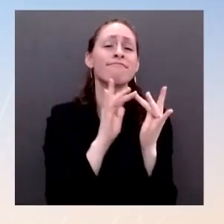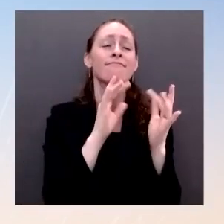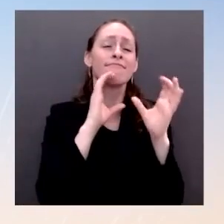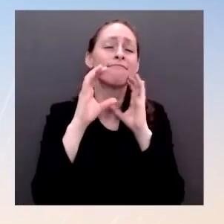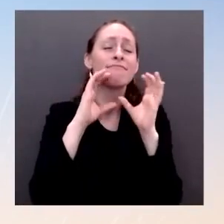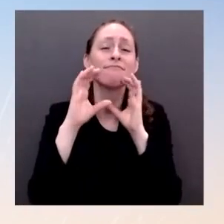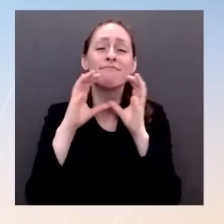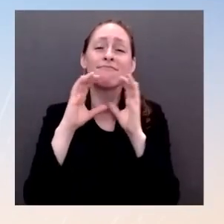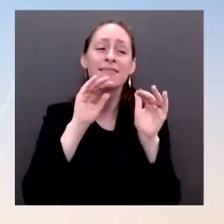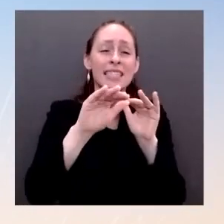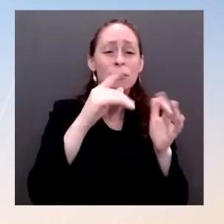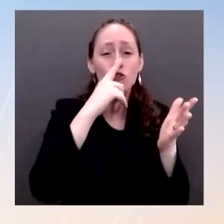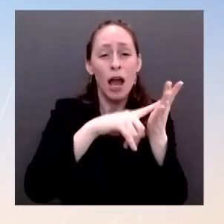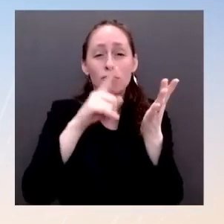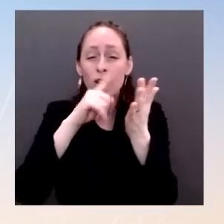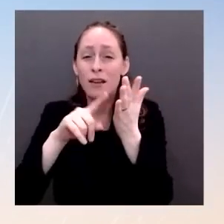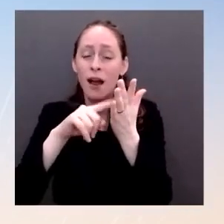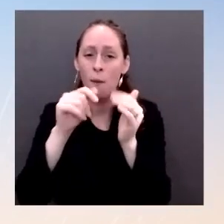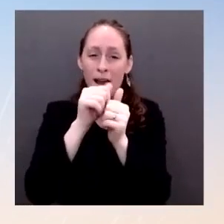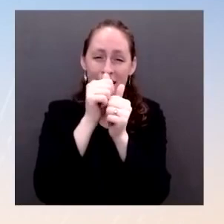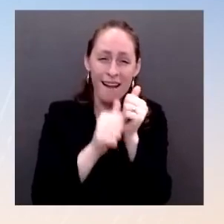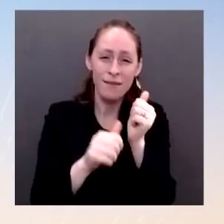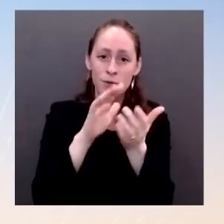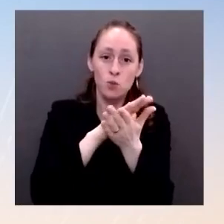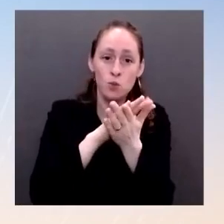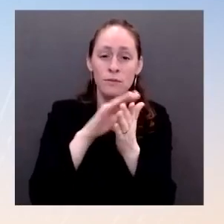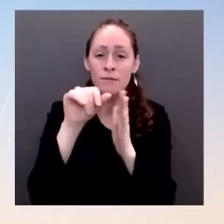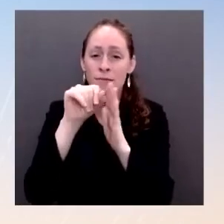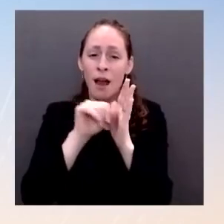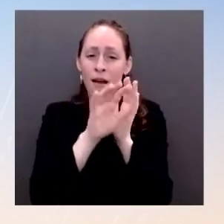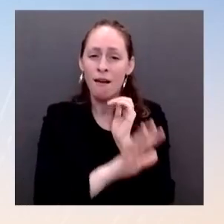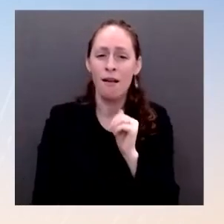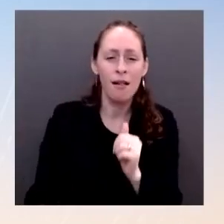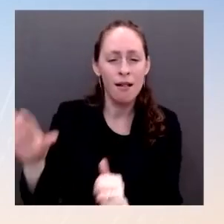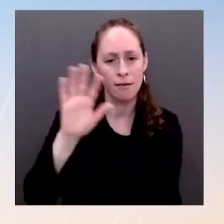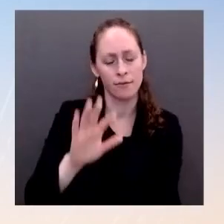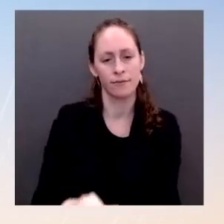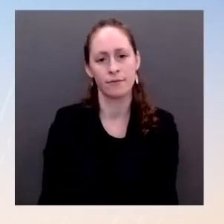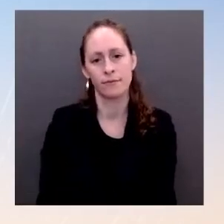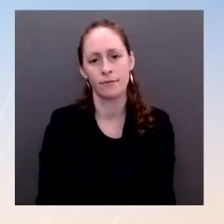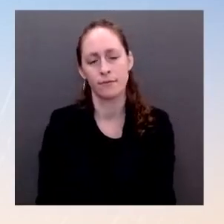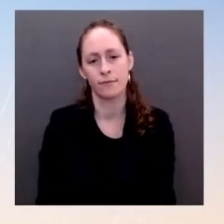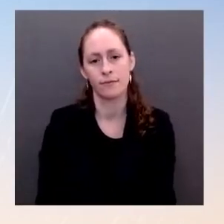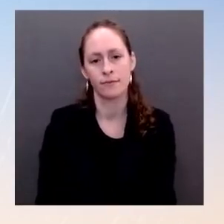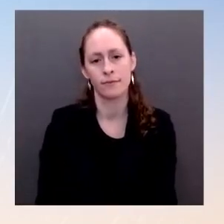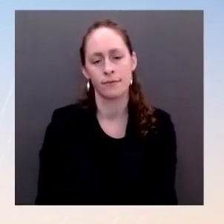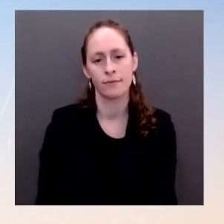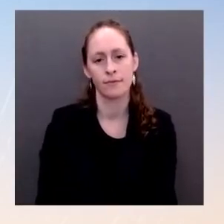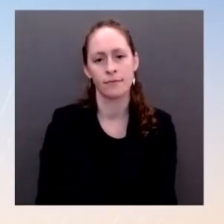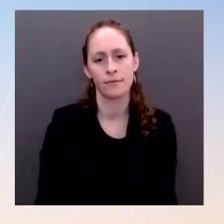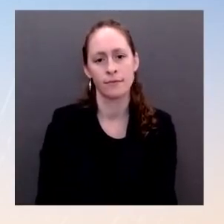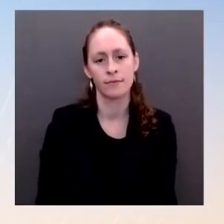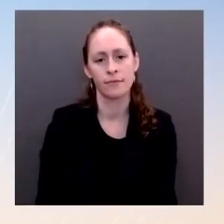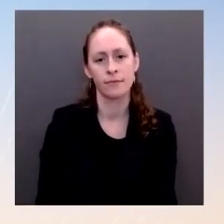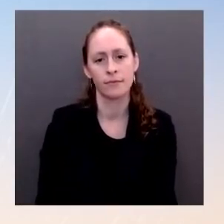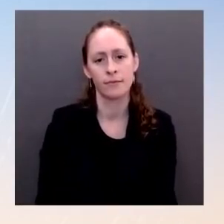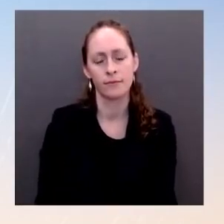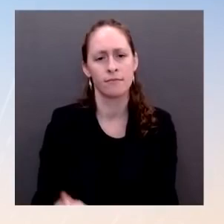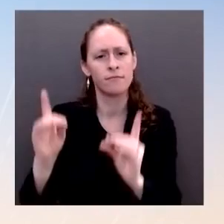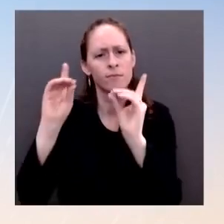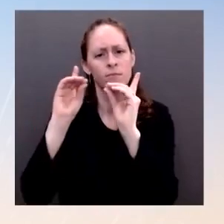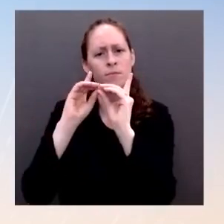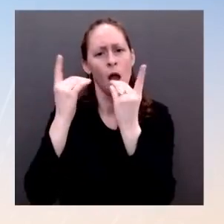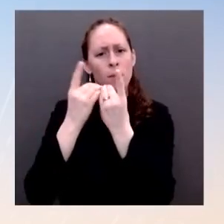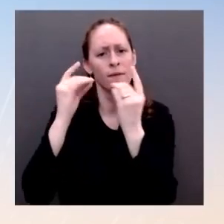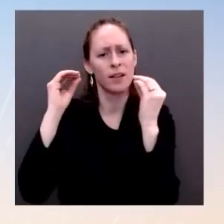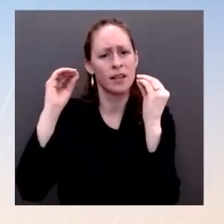way from the Department of Education perspective to have a public accounting so Americans can see where that money is going toward, the taxpayer money?